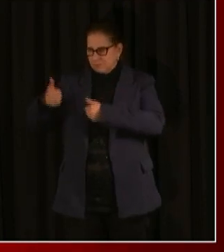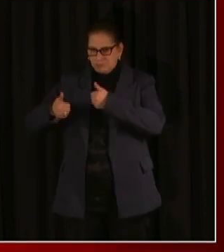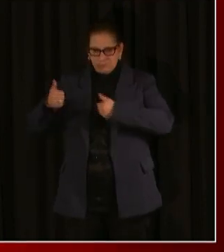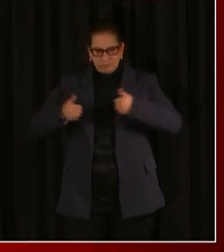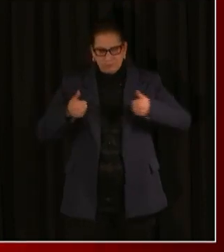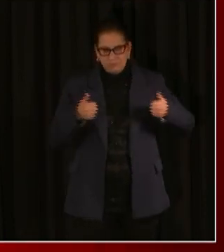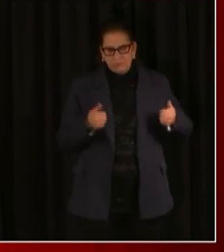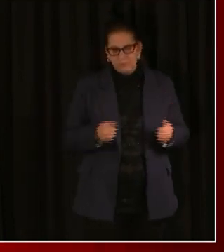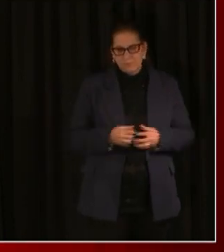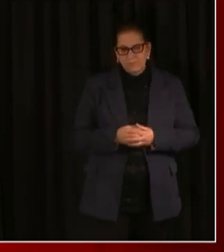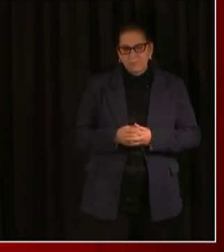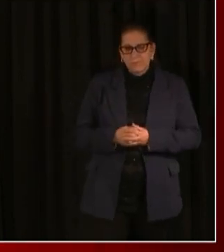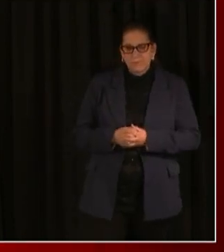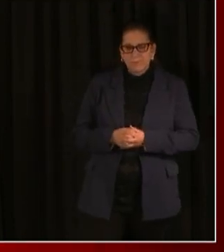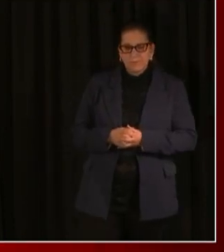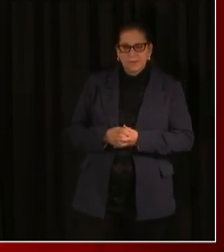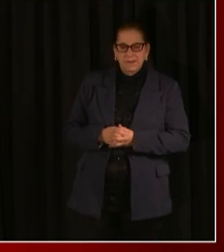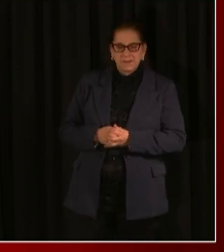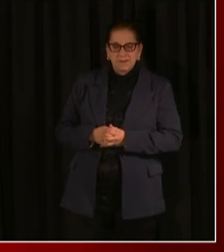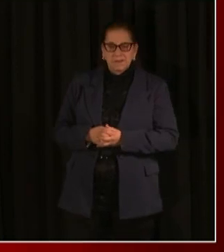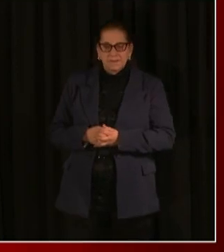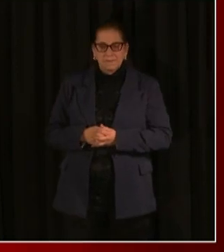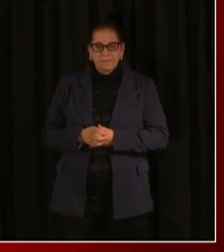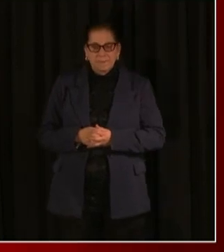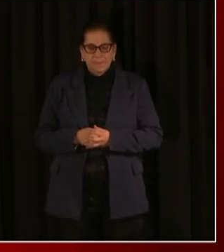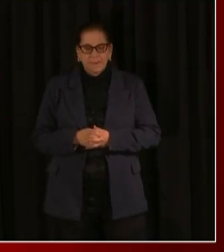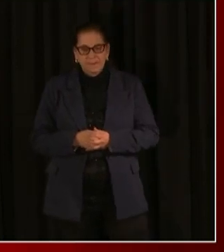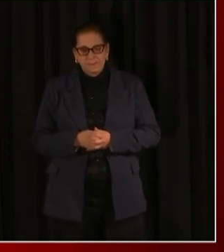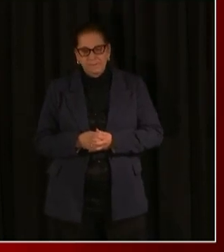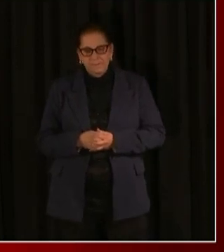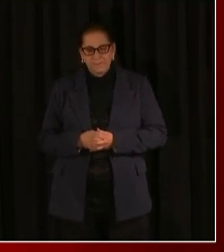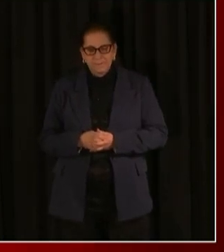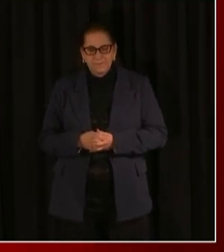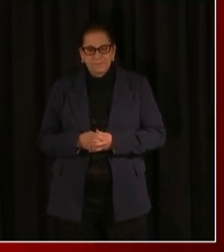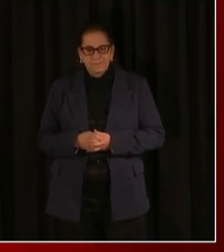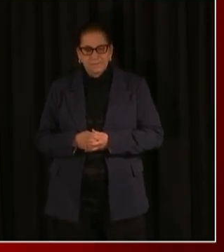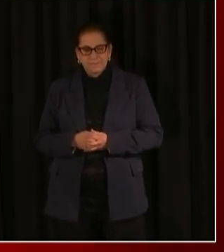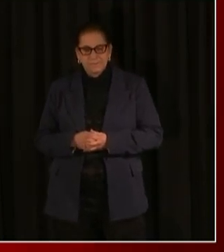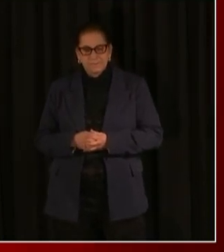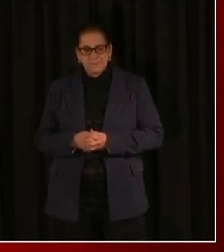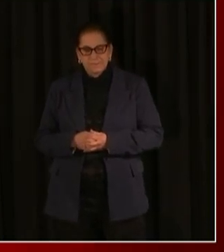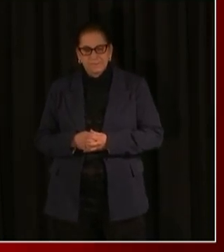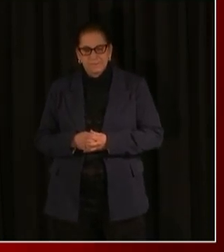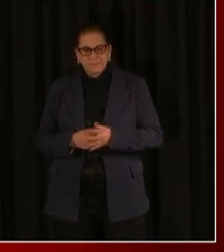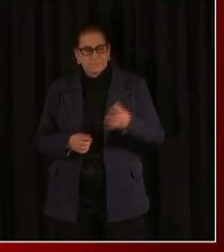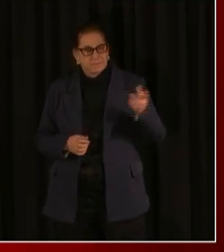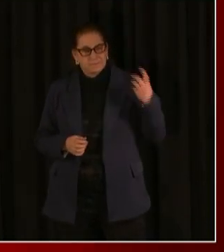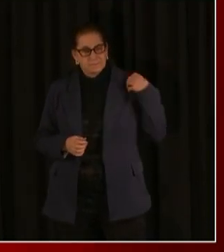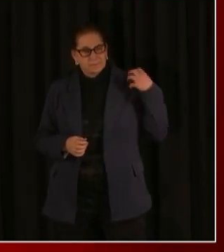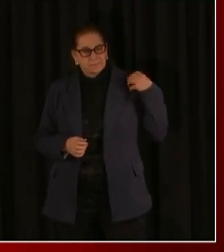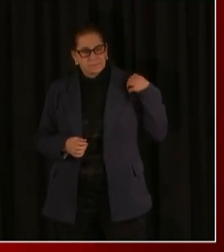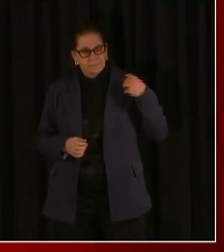our first question from Commissioner Harnett, James Harnett. Your line is unmuted, Commissioner.